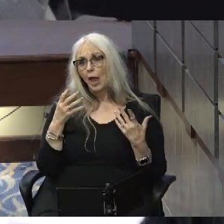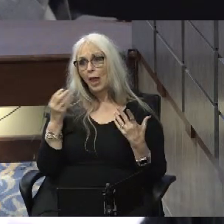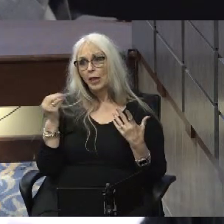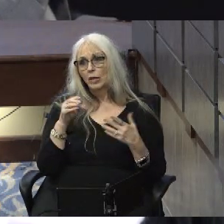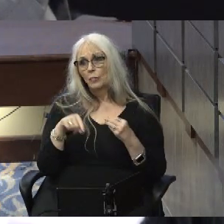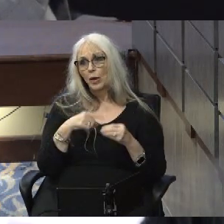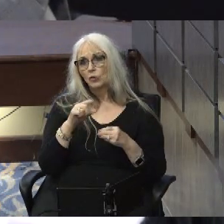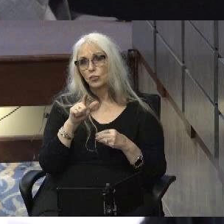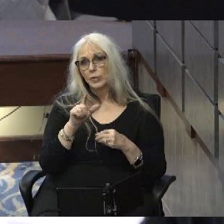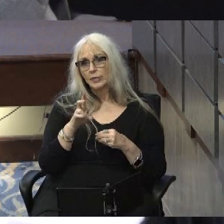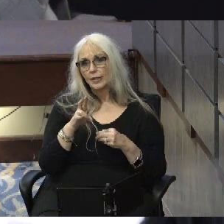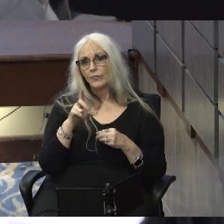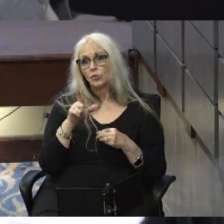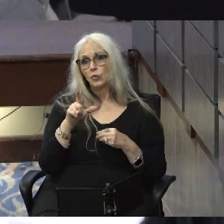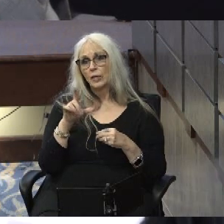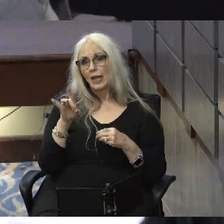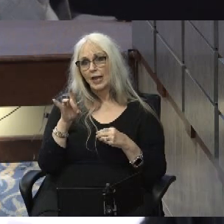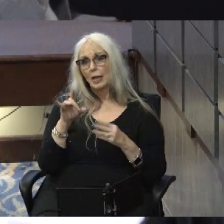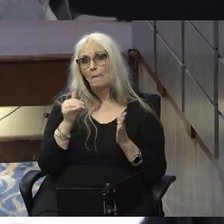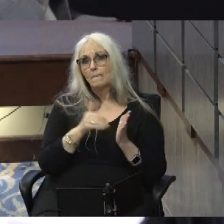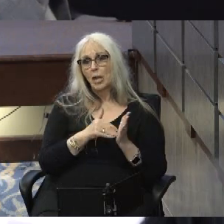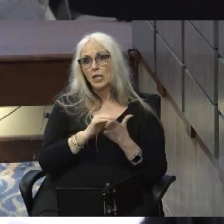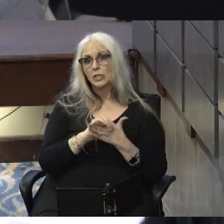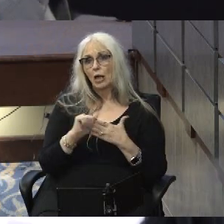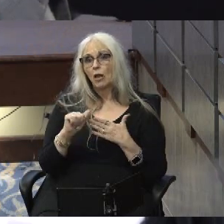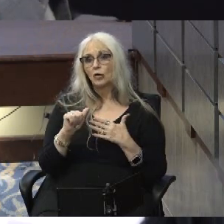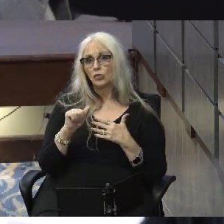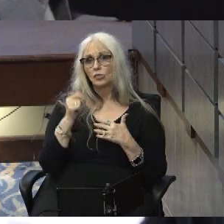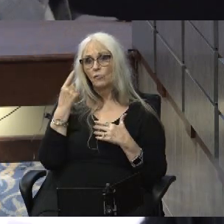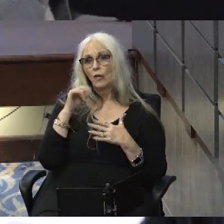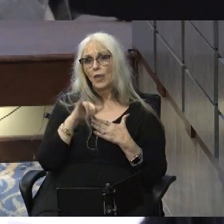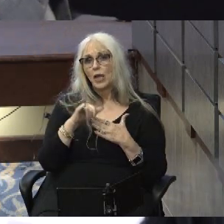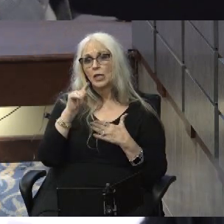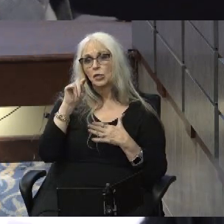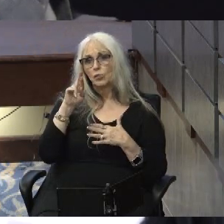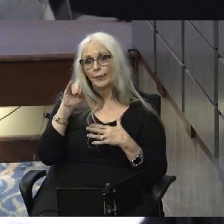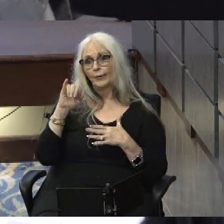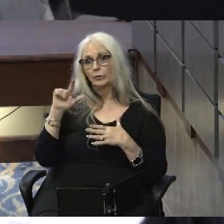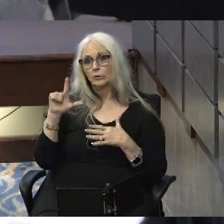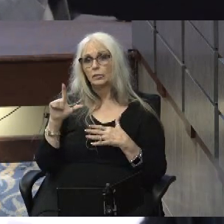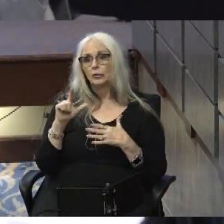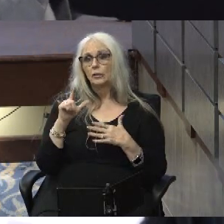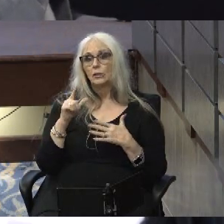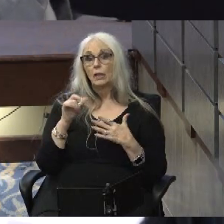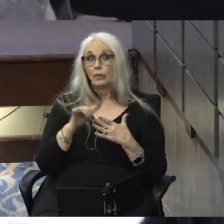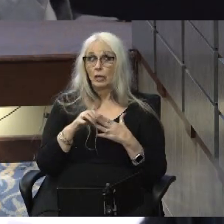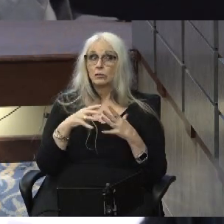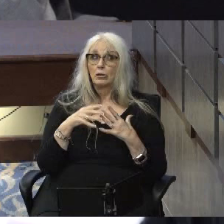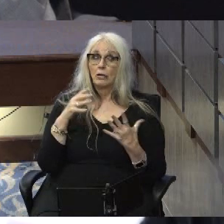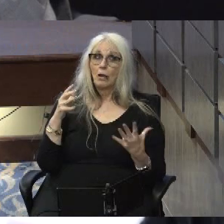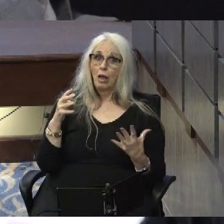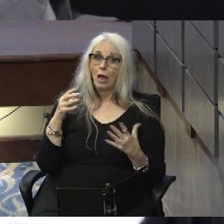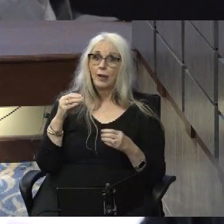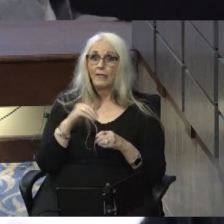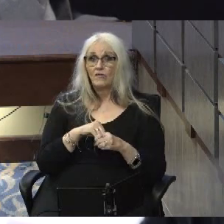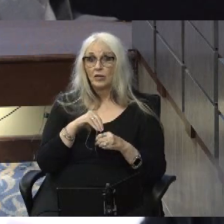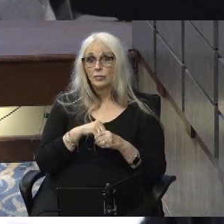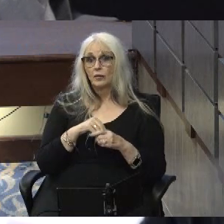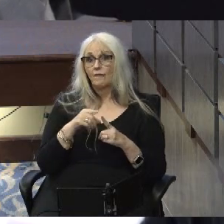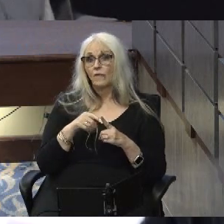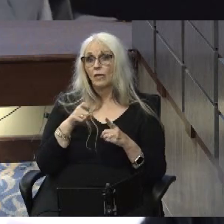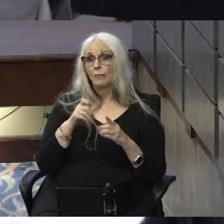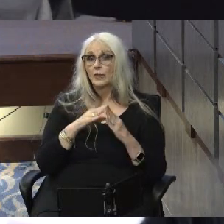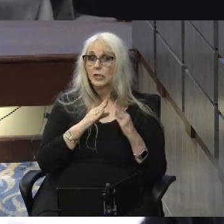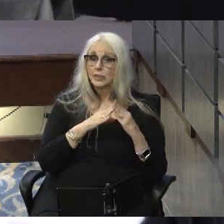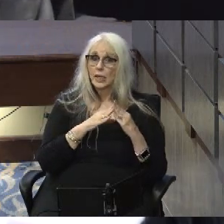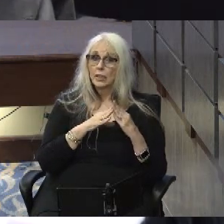$27 to $28 million for this stretch of trail, which is substantial investment by the city and our TIF partners